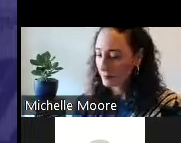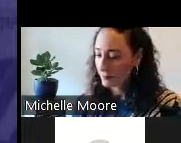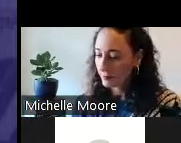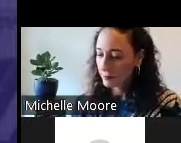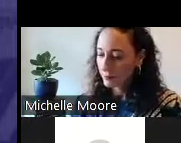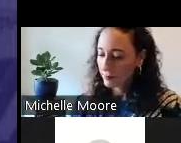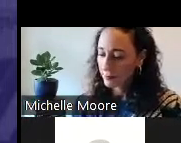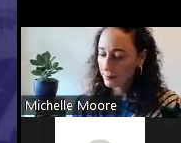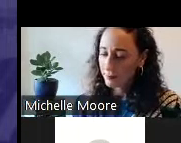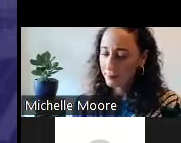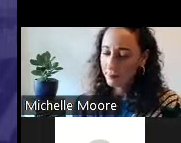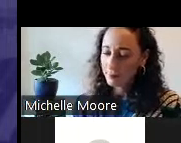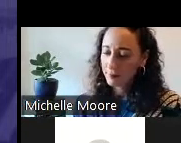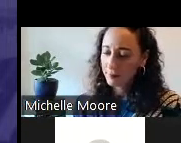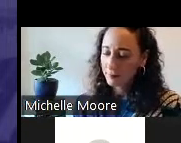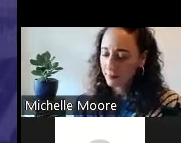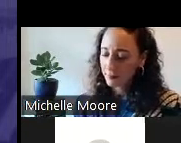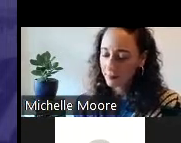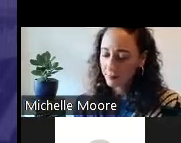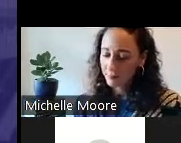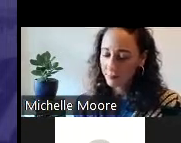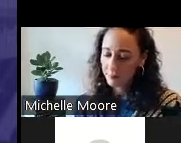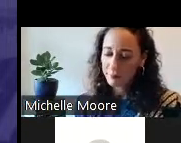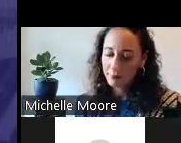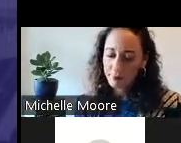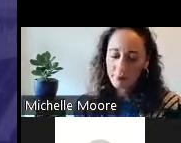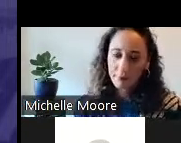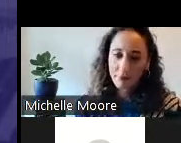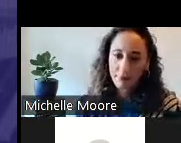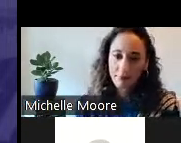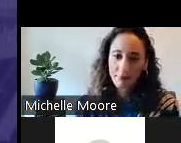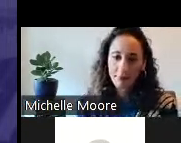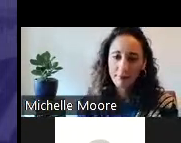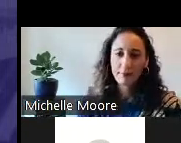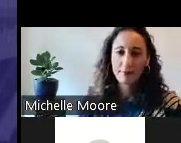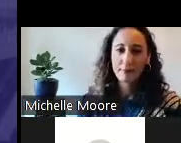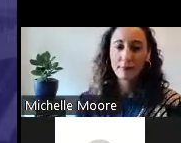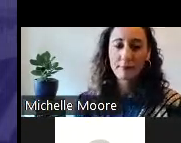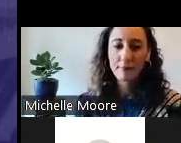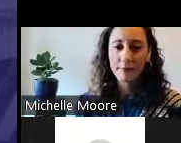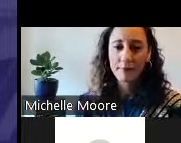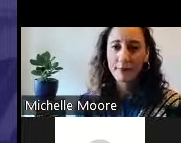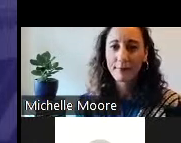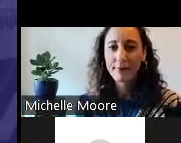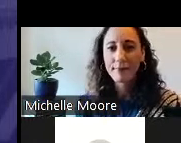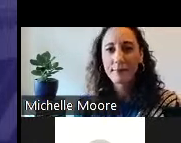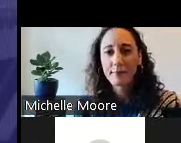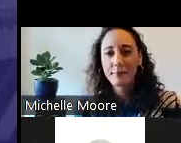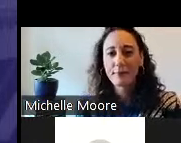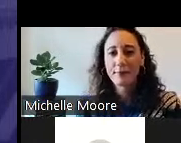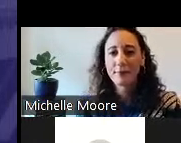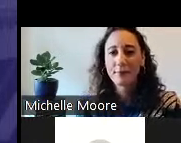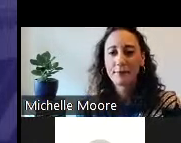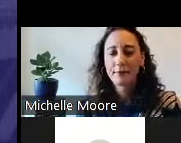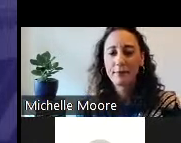today's event on race equality, and thanks very much to Sporting Equals for inviting me once again to say a few words to